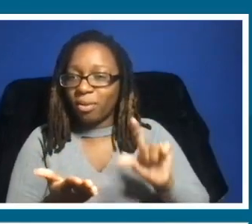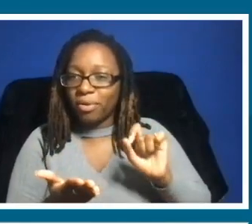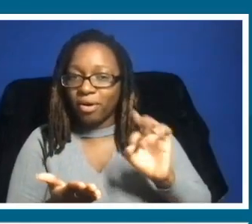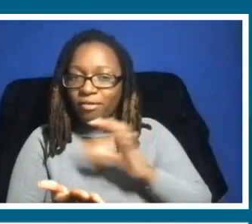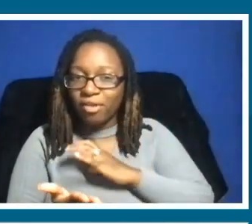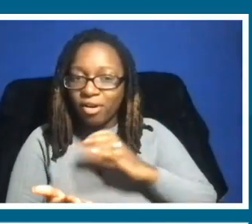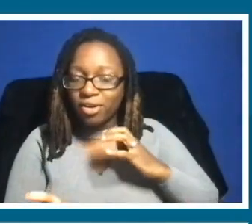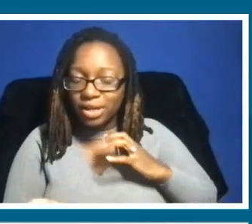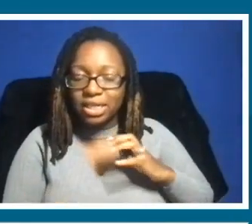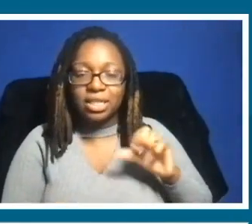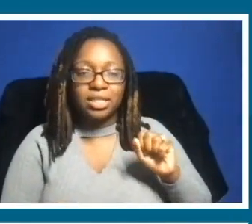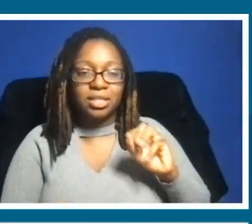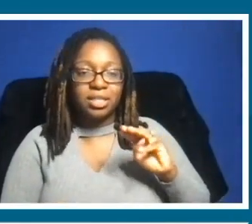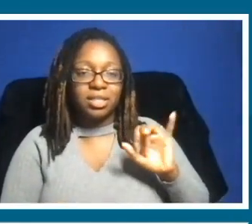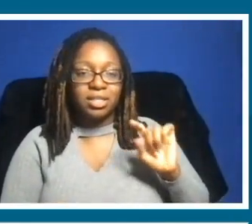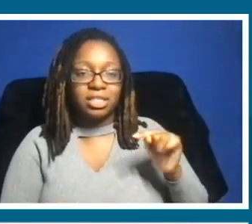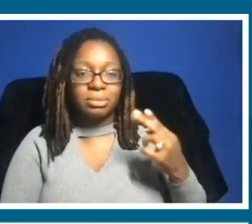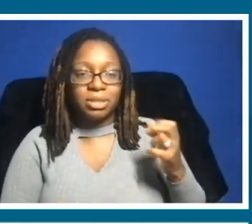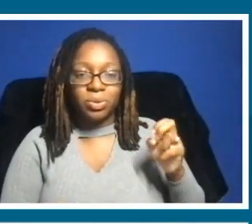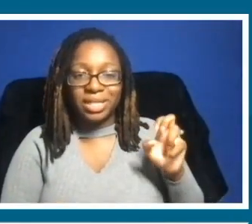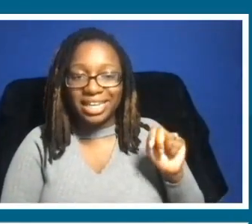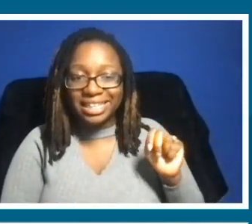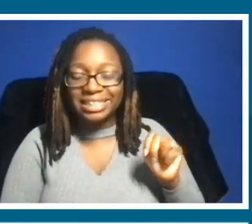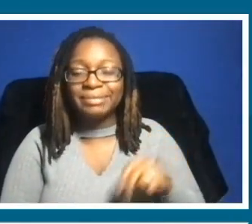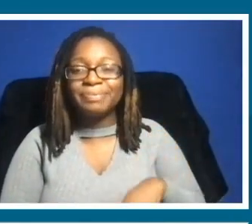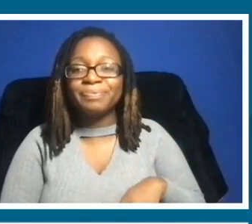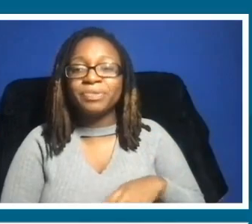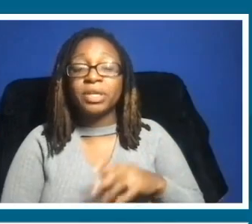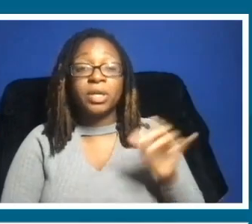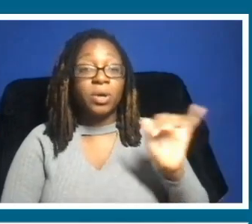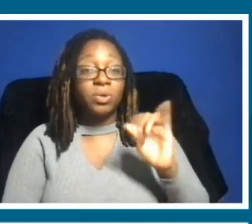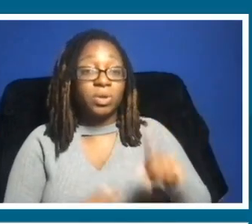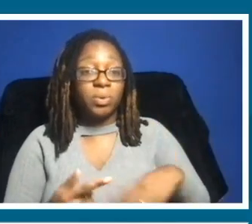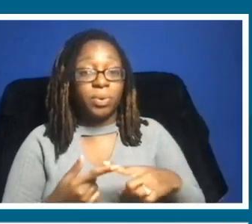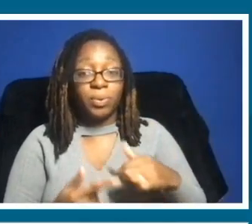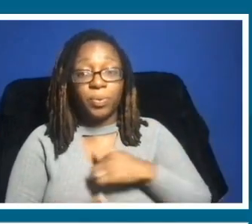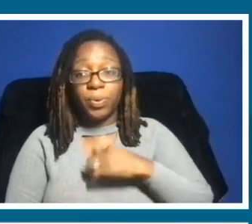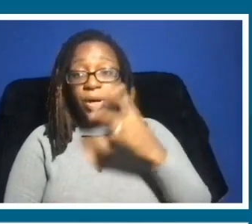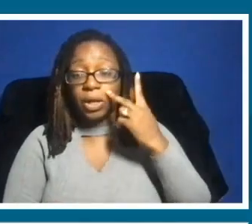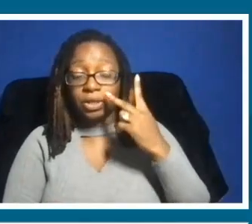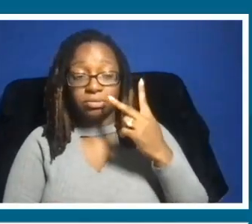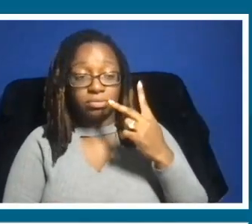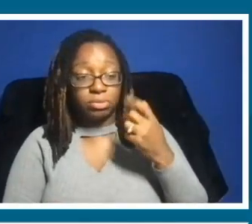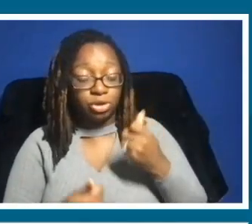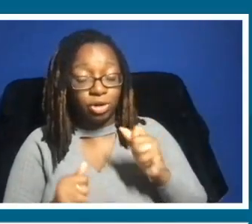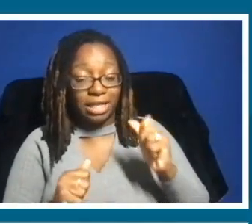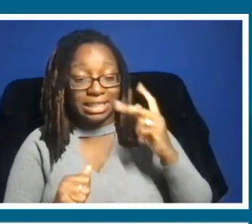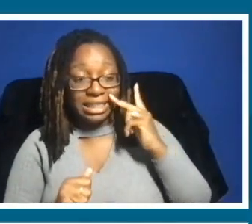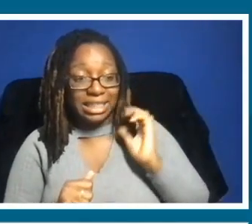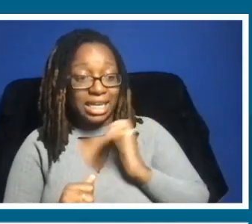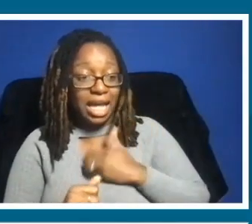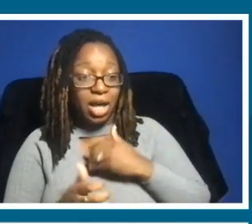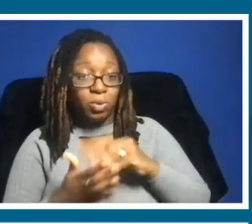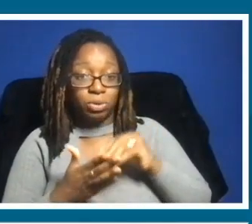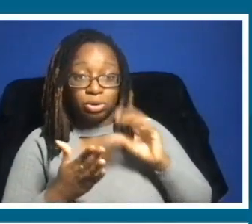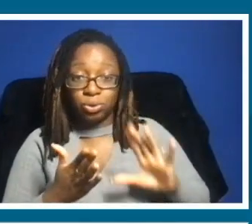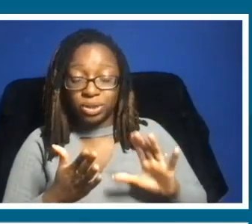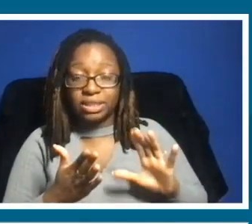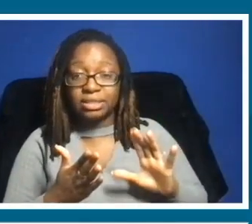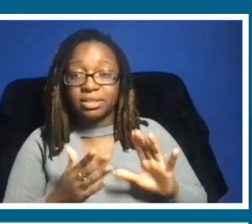Smithsonian, and particularly because we're looking to have our students reflected in